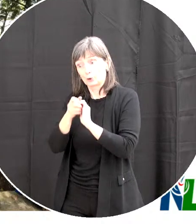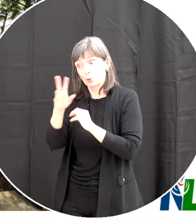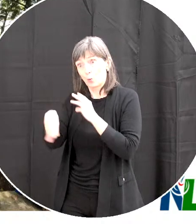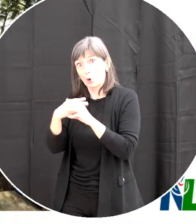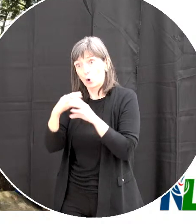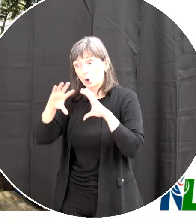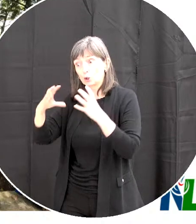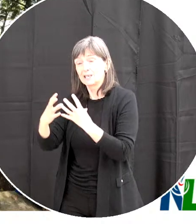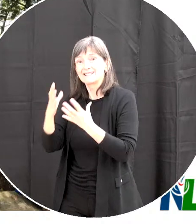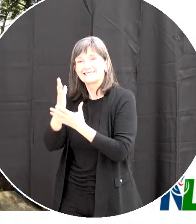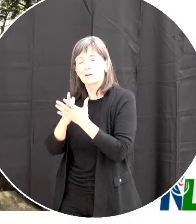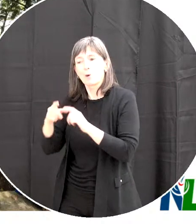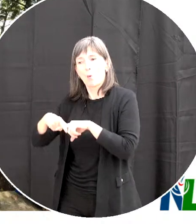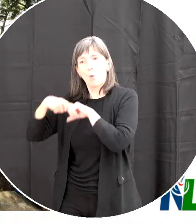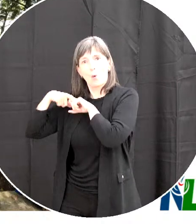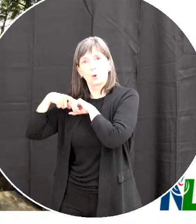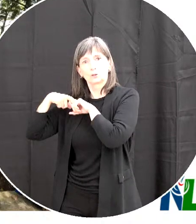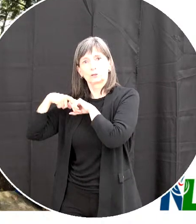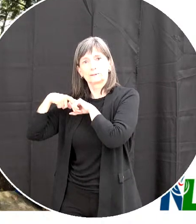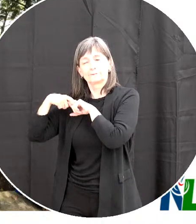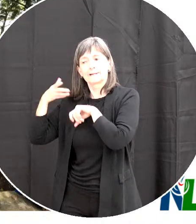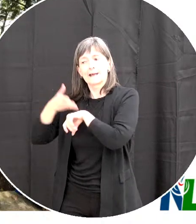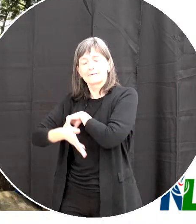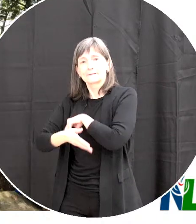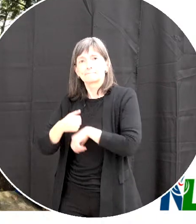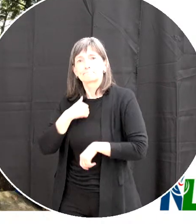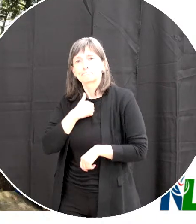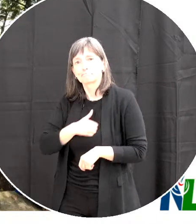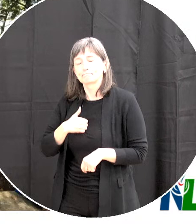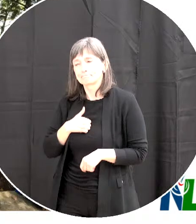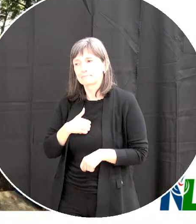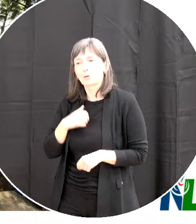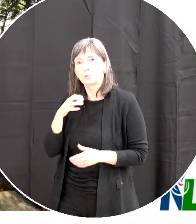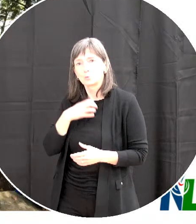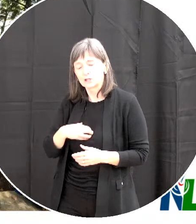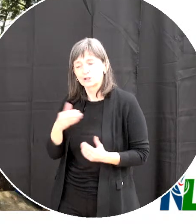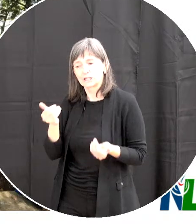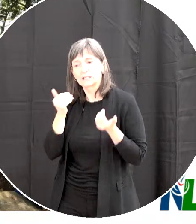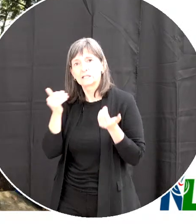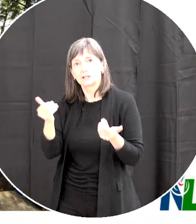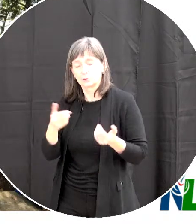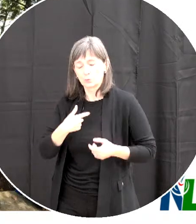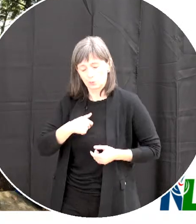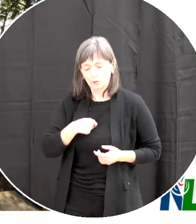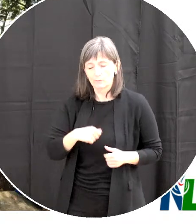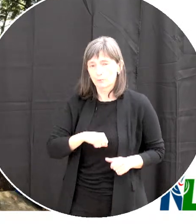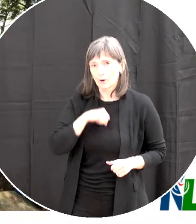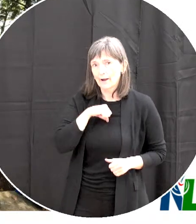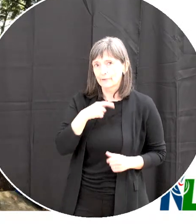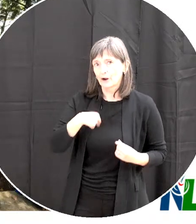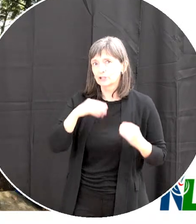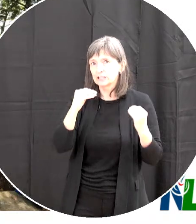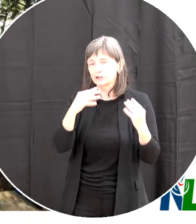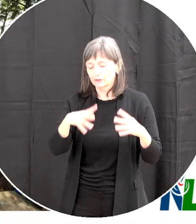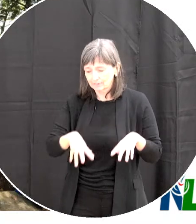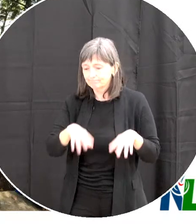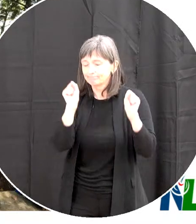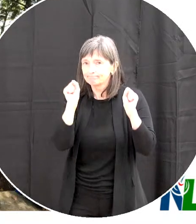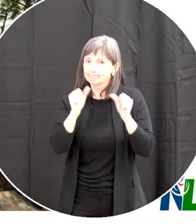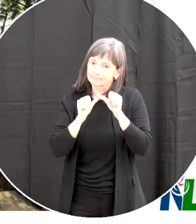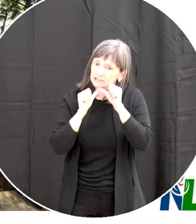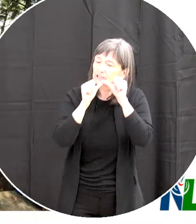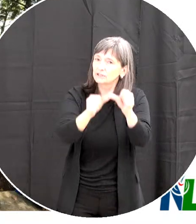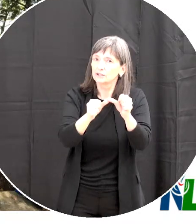those that did not did regret it, and we're very proud of our educators for doing that in the face